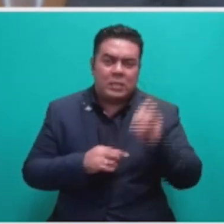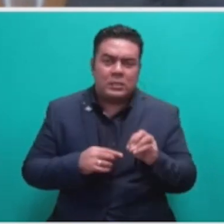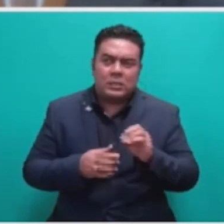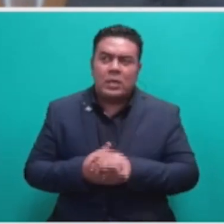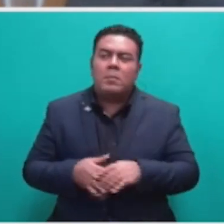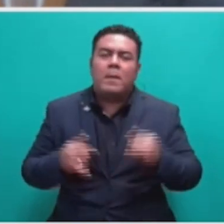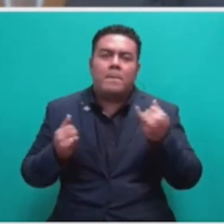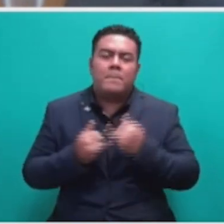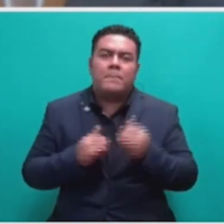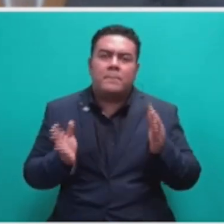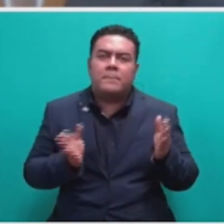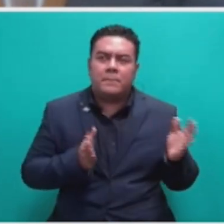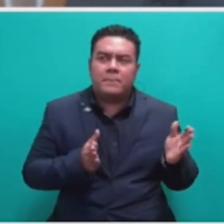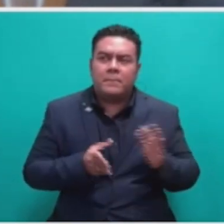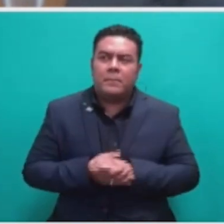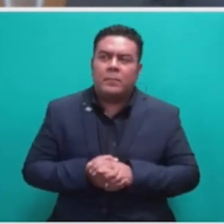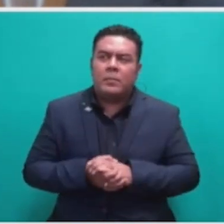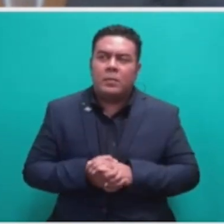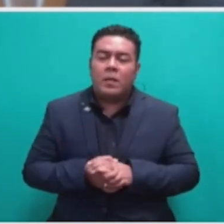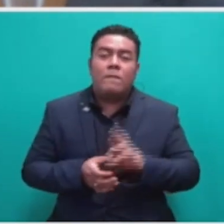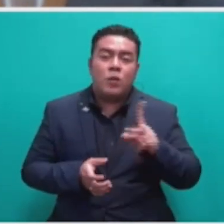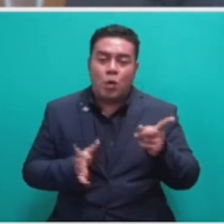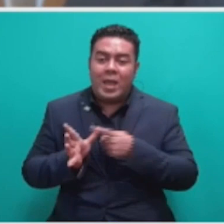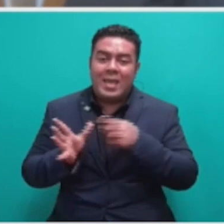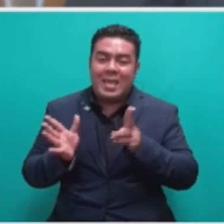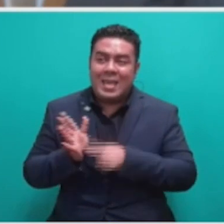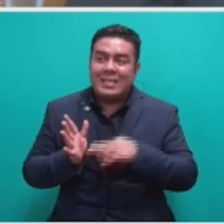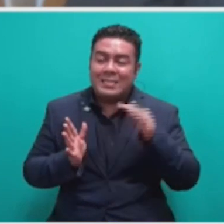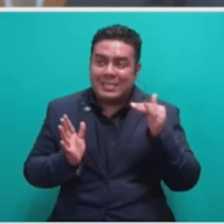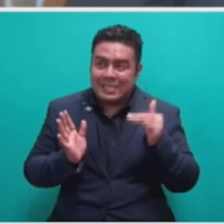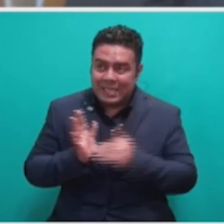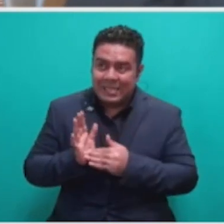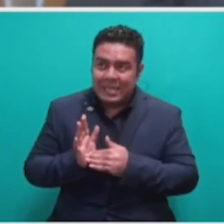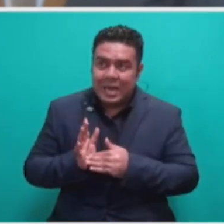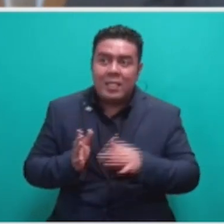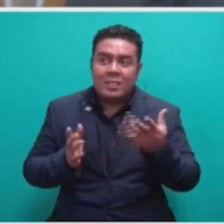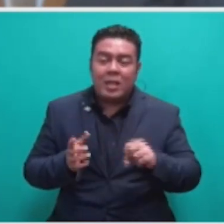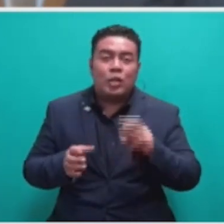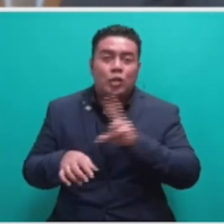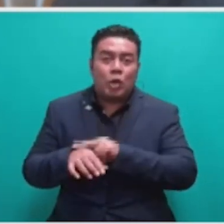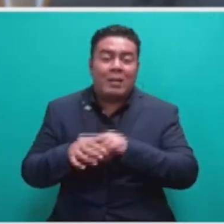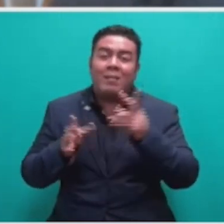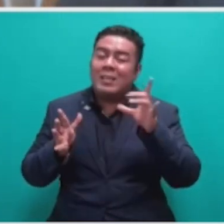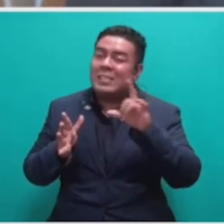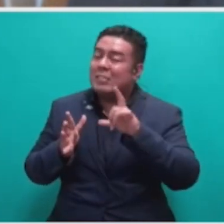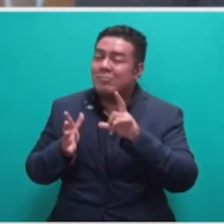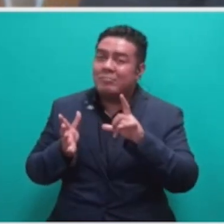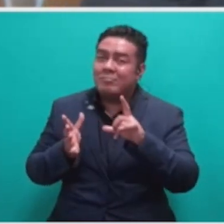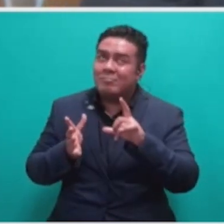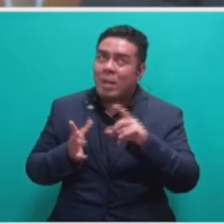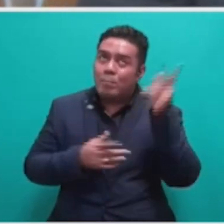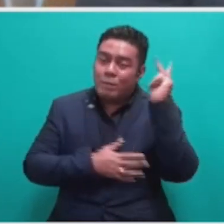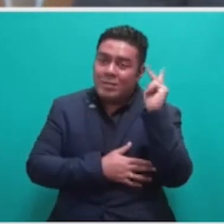this very, very categorically, for ANZ and for everybody, that Dr. Kisti Sen is